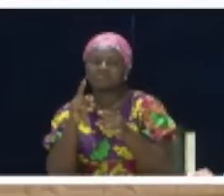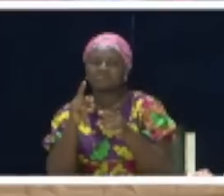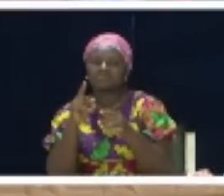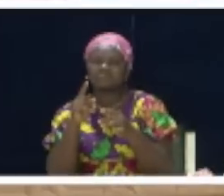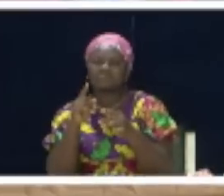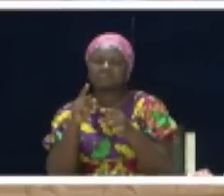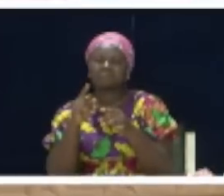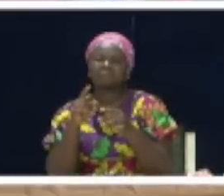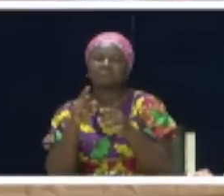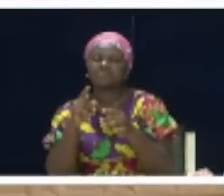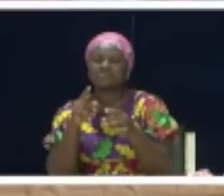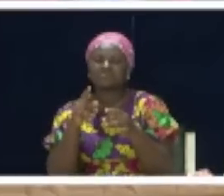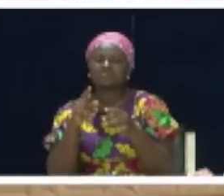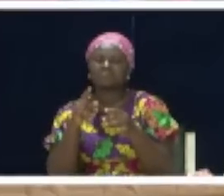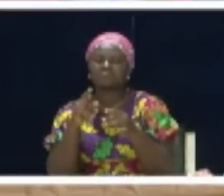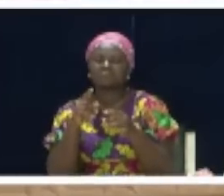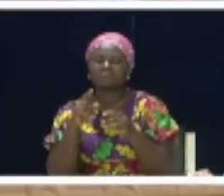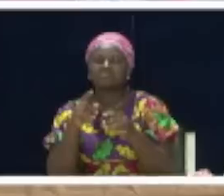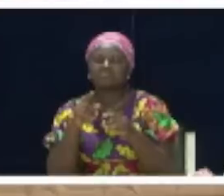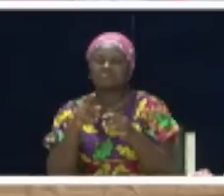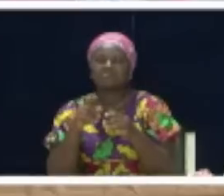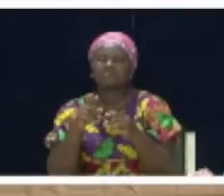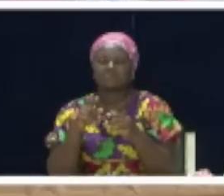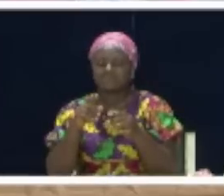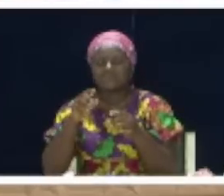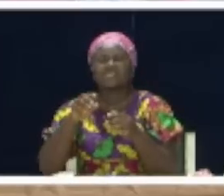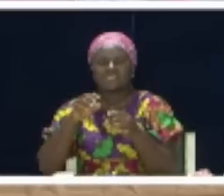Injury. He asked me to go and wash in